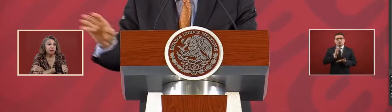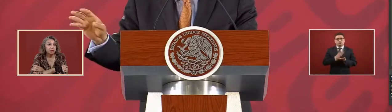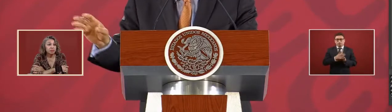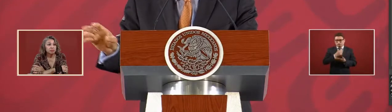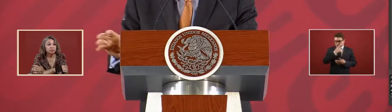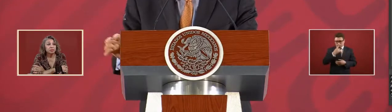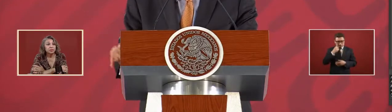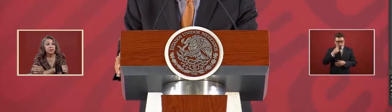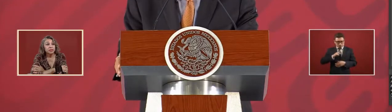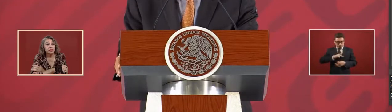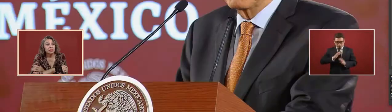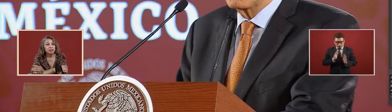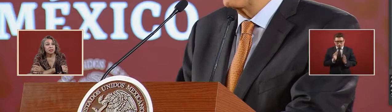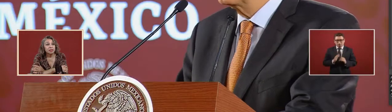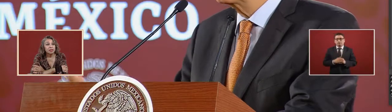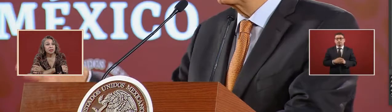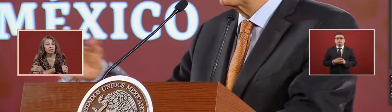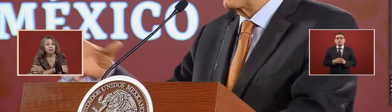of view